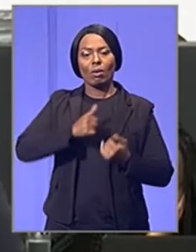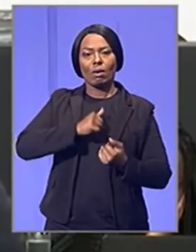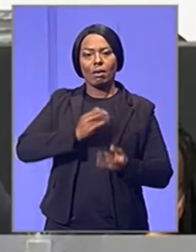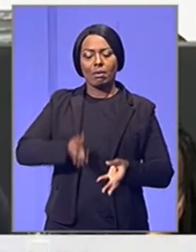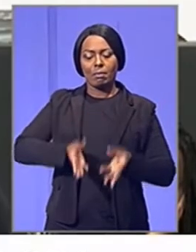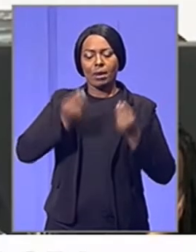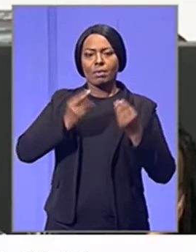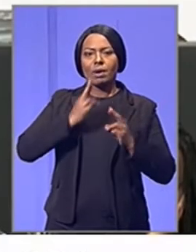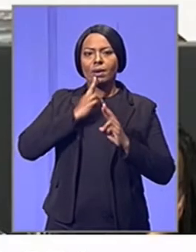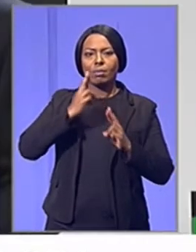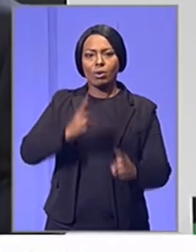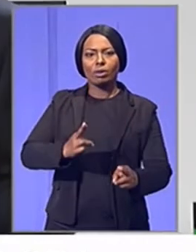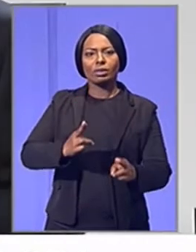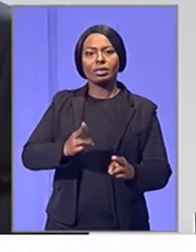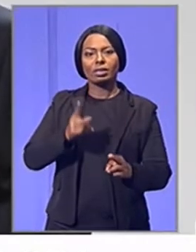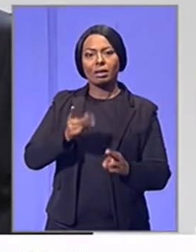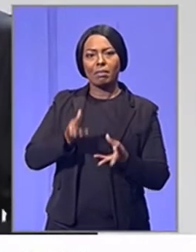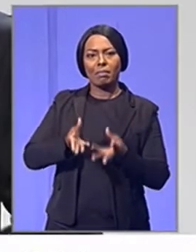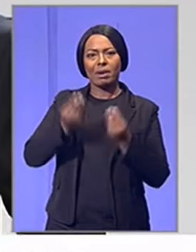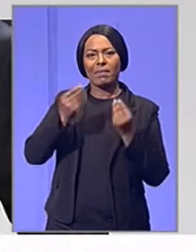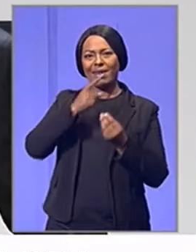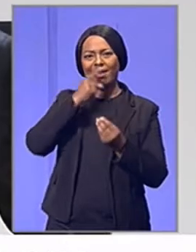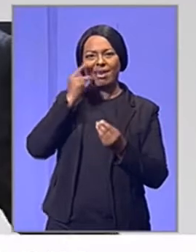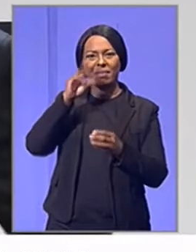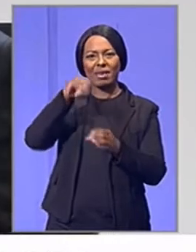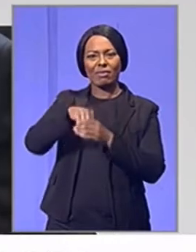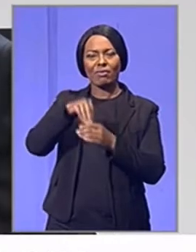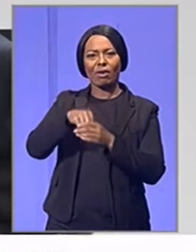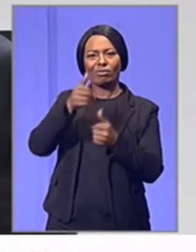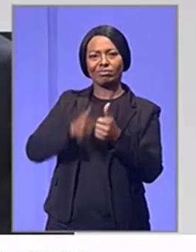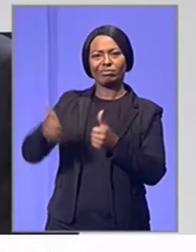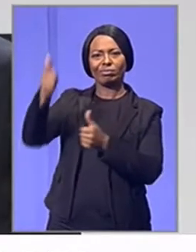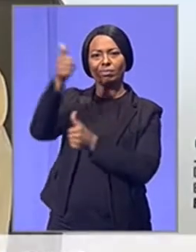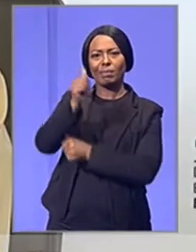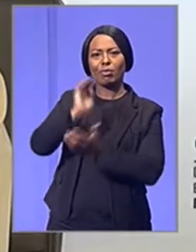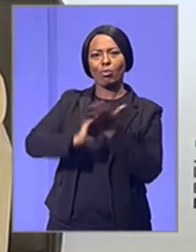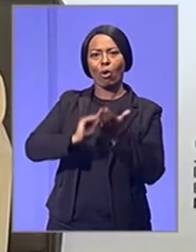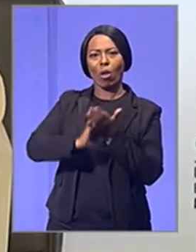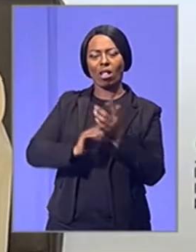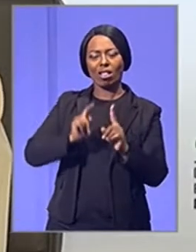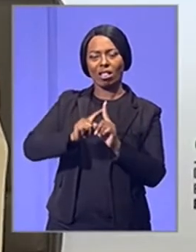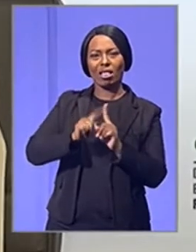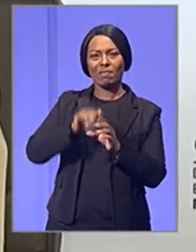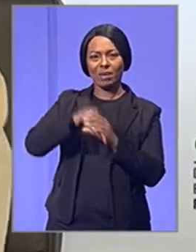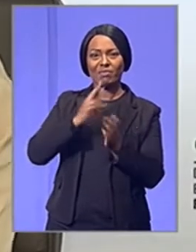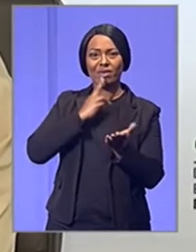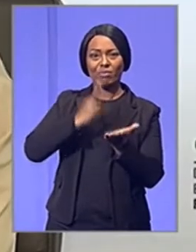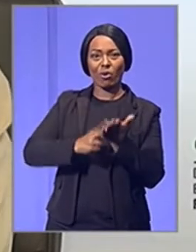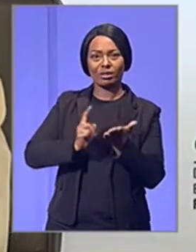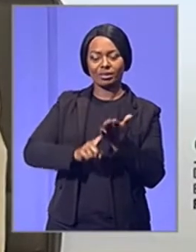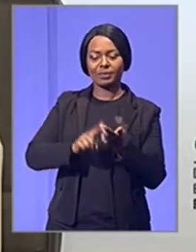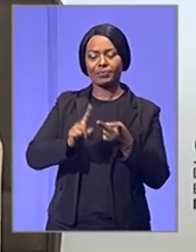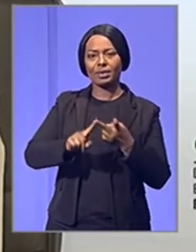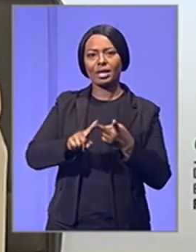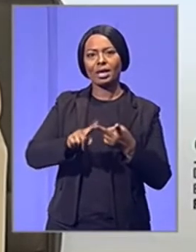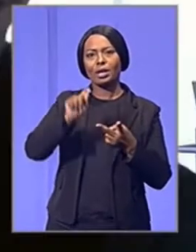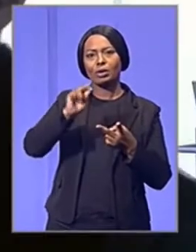bagolo ba ba tlhagelelang ke la ga motshwara matlotlo kakaretso wa ANC Paul Mashatile, tona ya ditiro Thulas